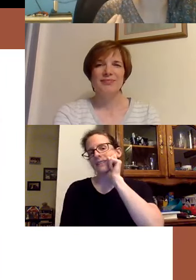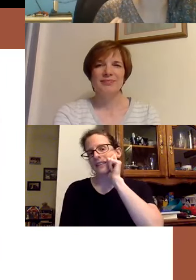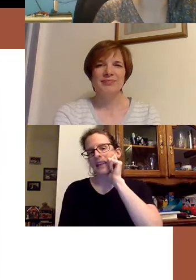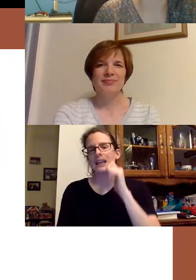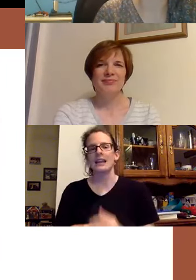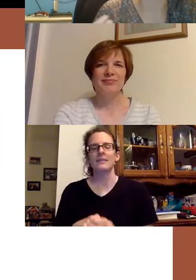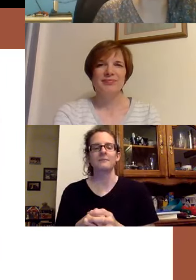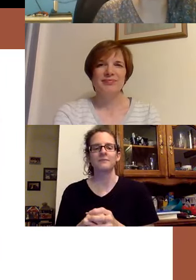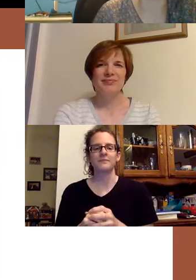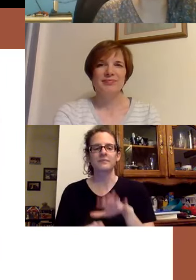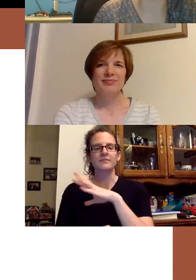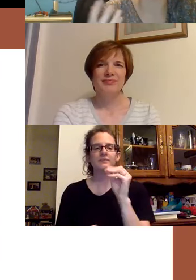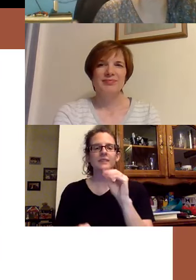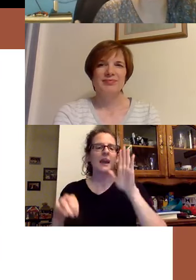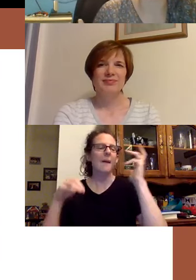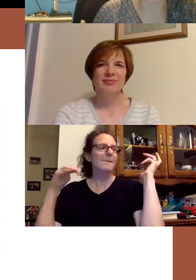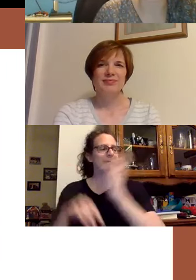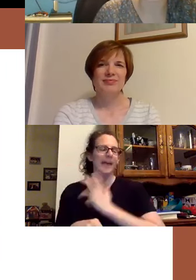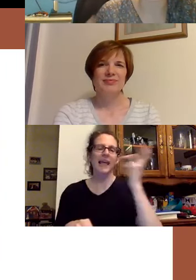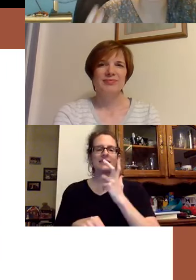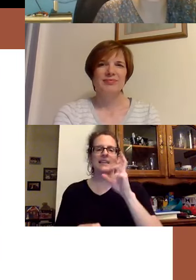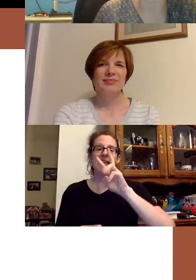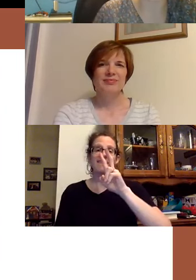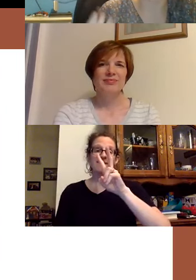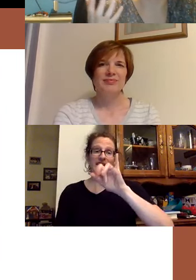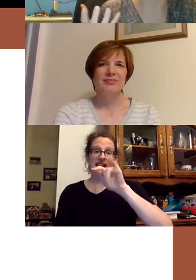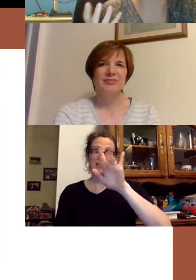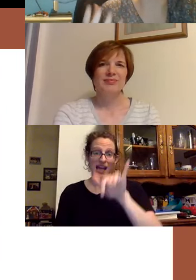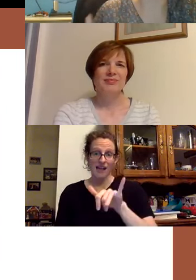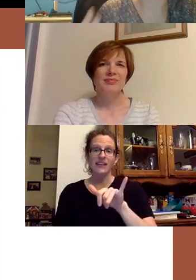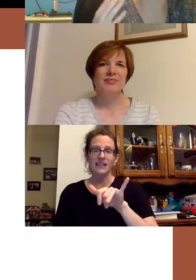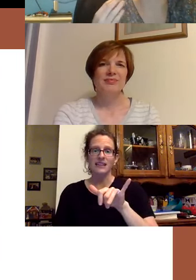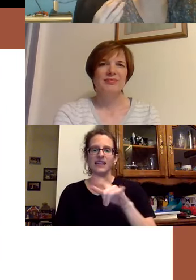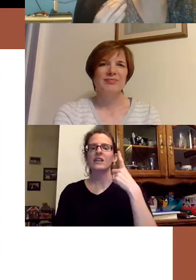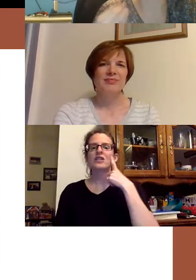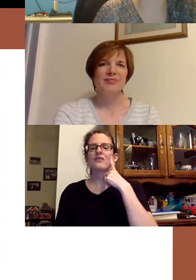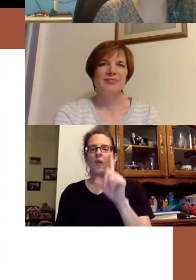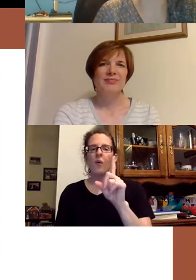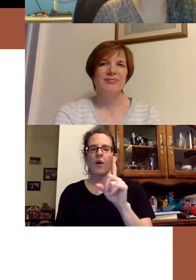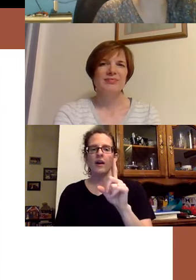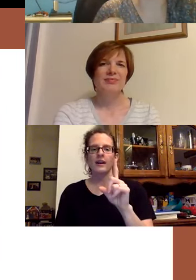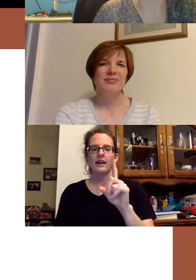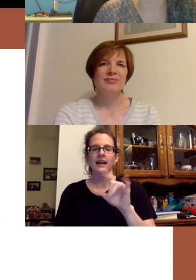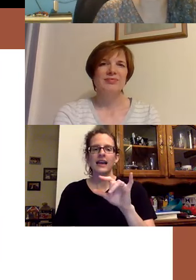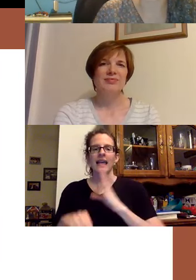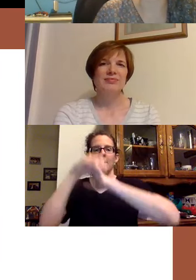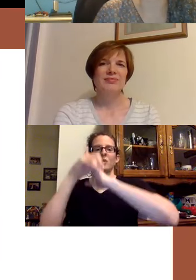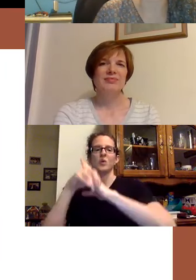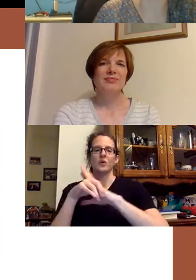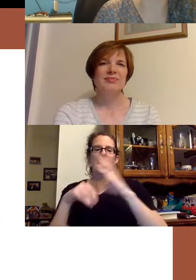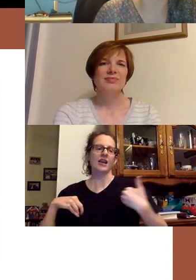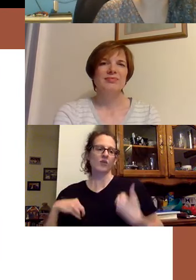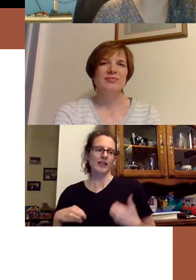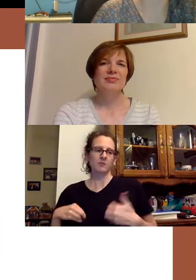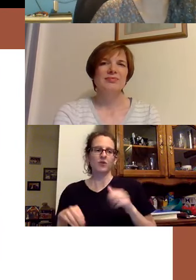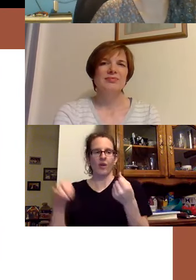and it is amazing. The vitality, Frank, is amazing for immune support and respiratory